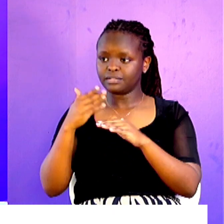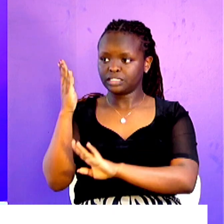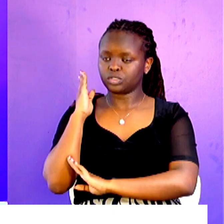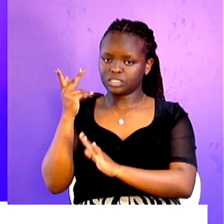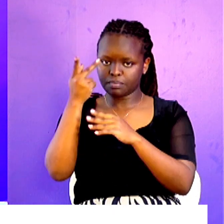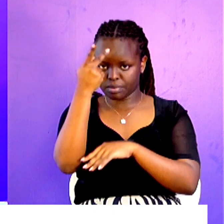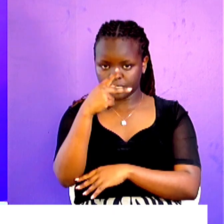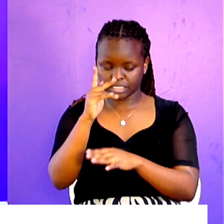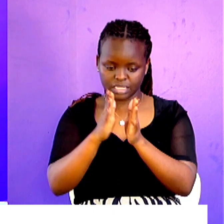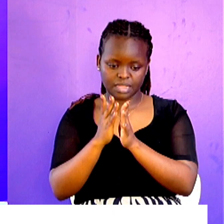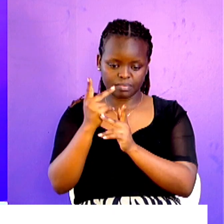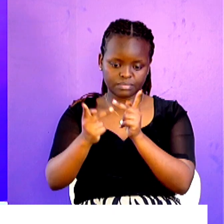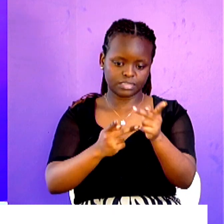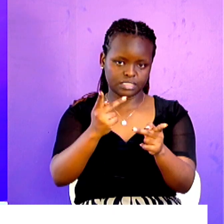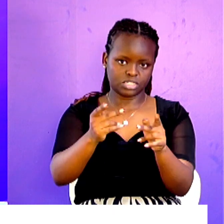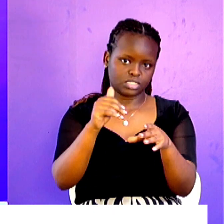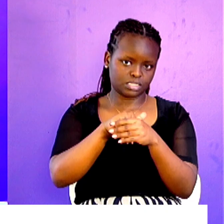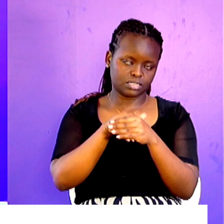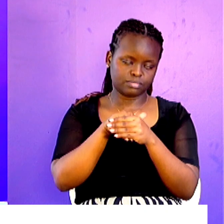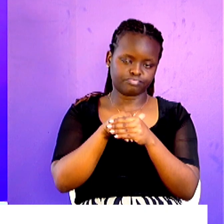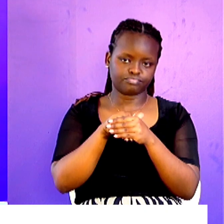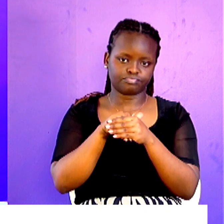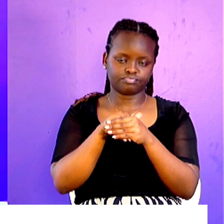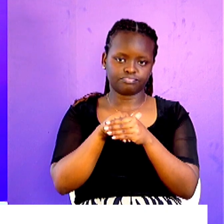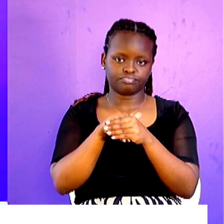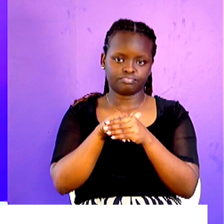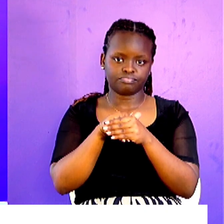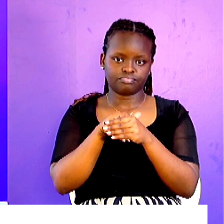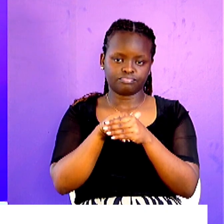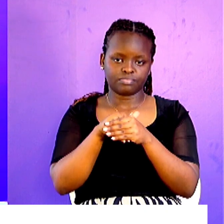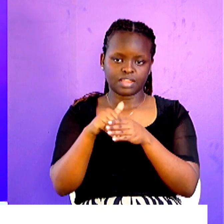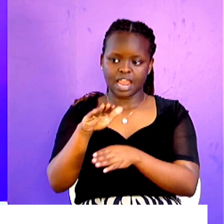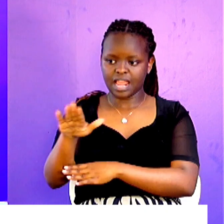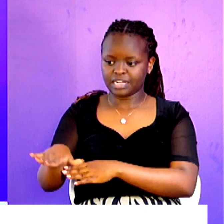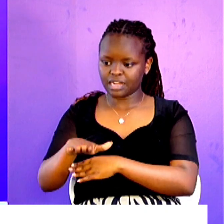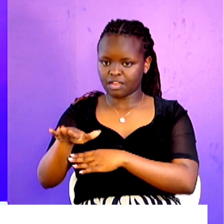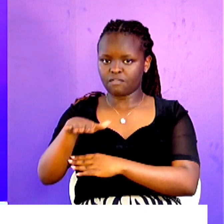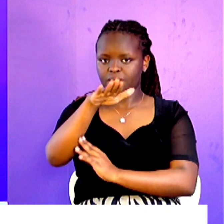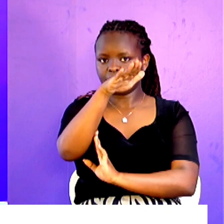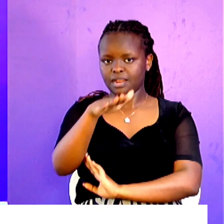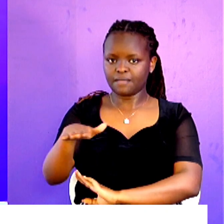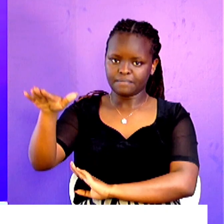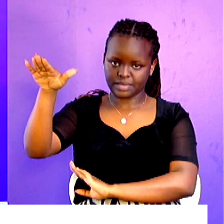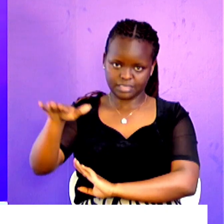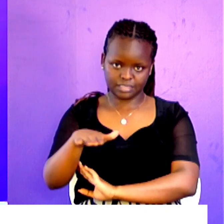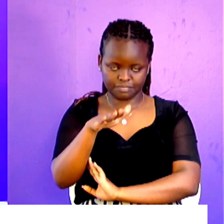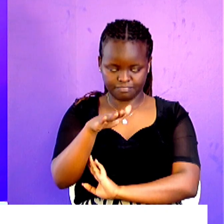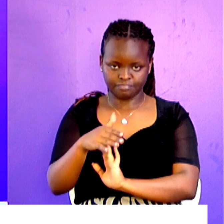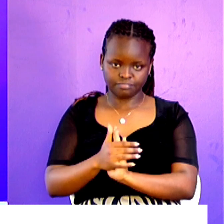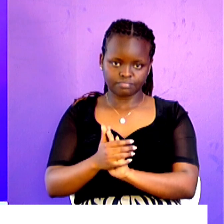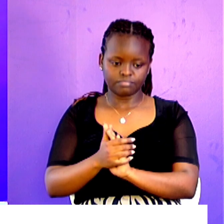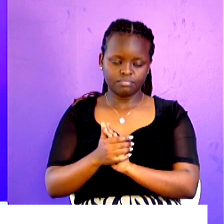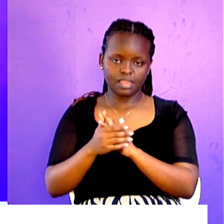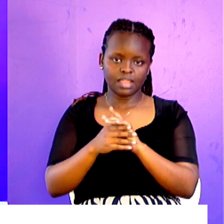and the procedures within the precincts of Parliament. The roles include a range